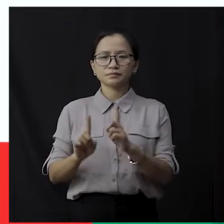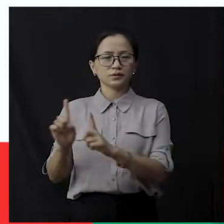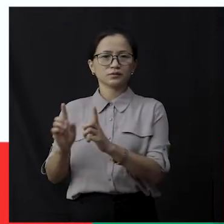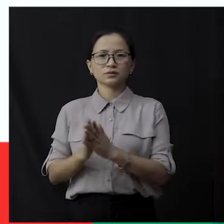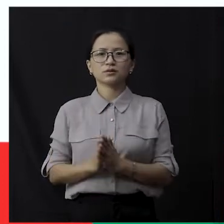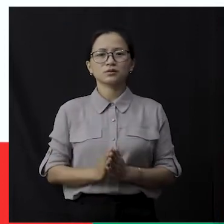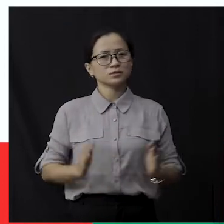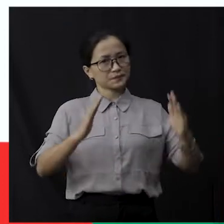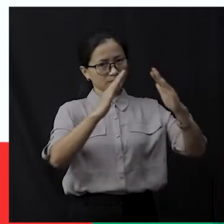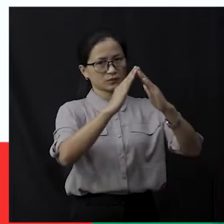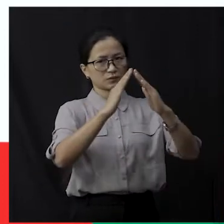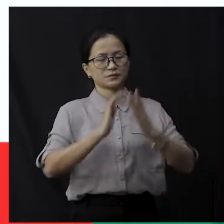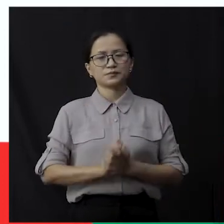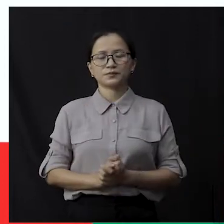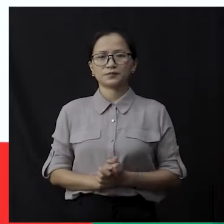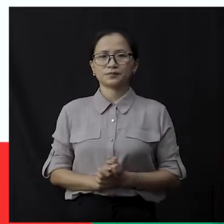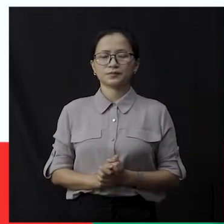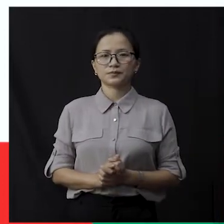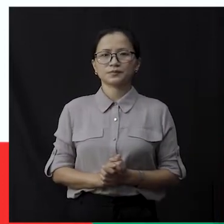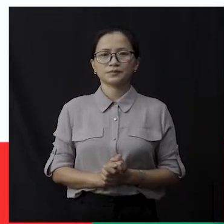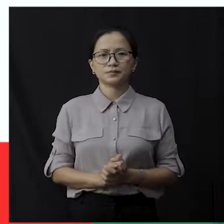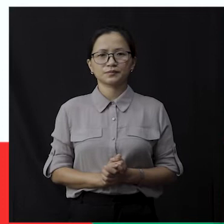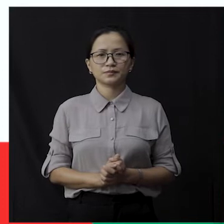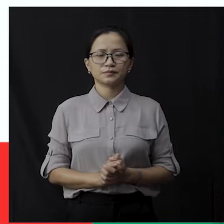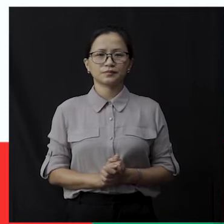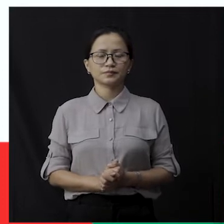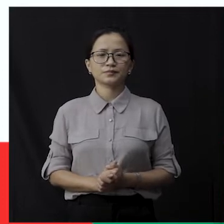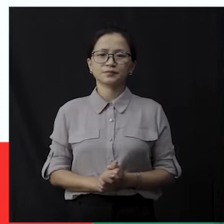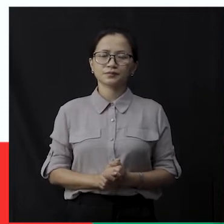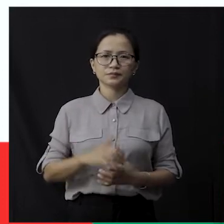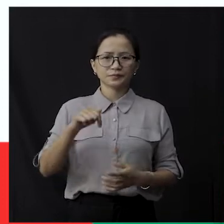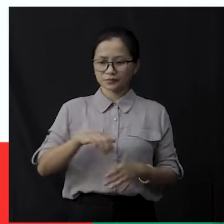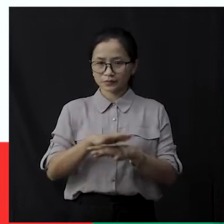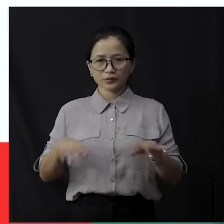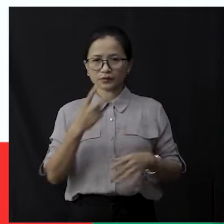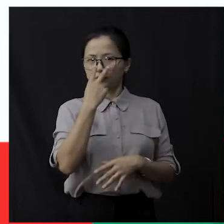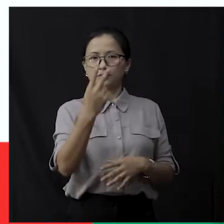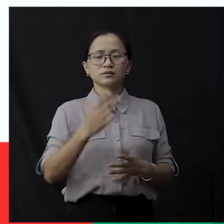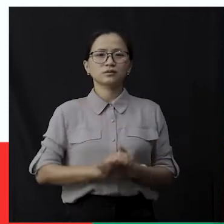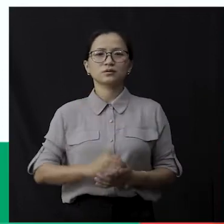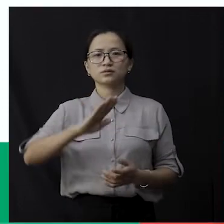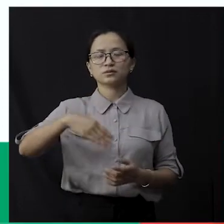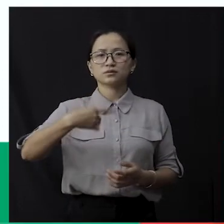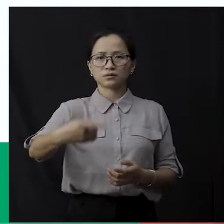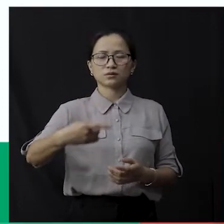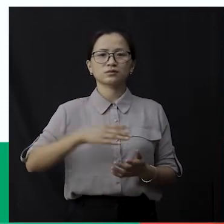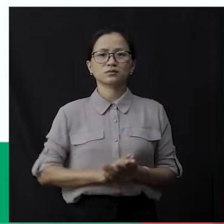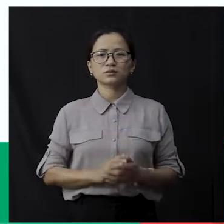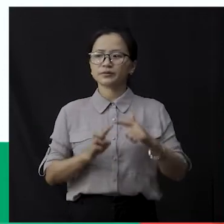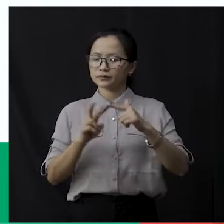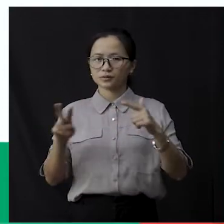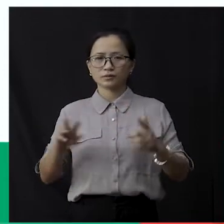called hills. Okay? Now students, we will see the next type